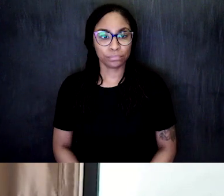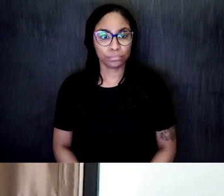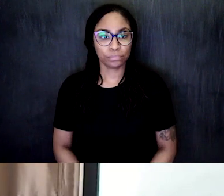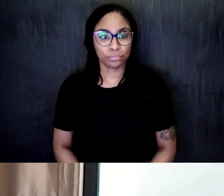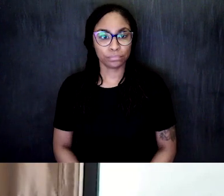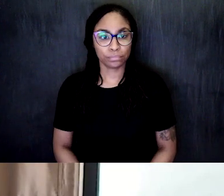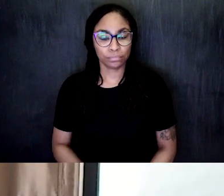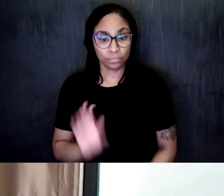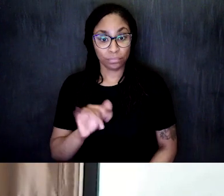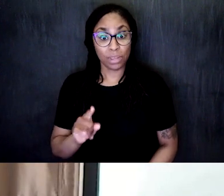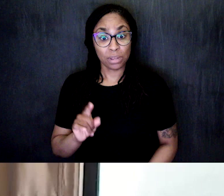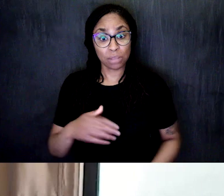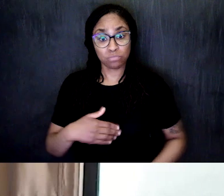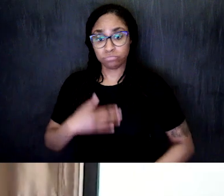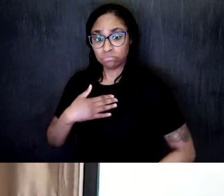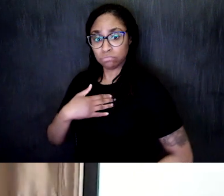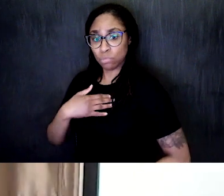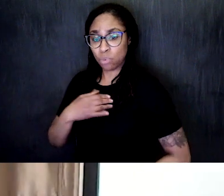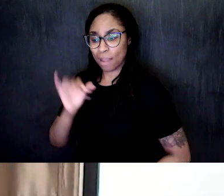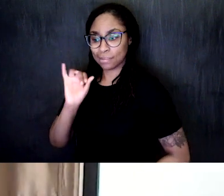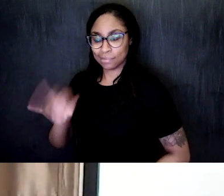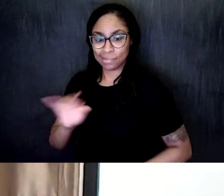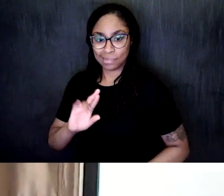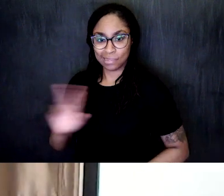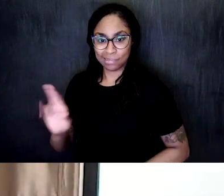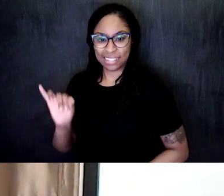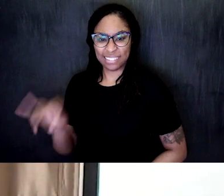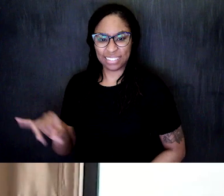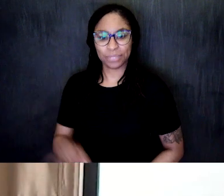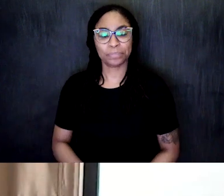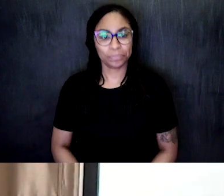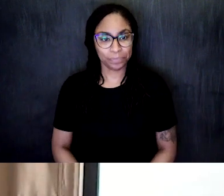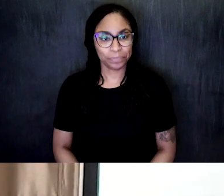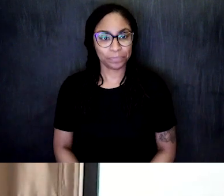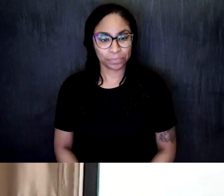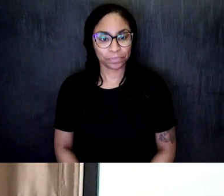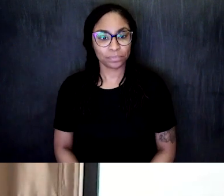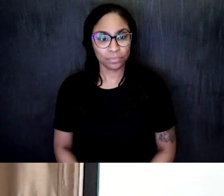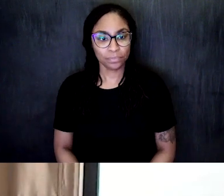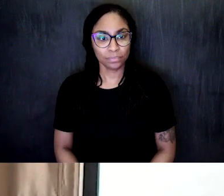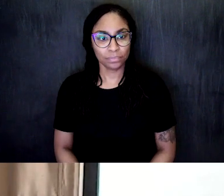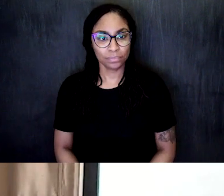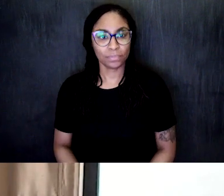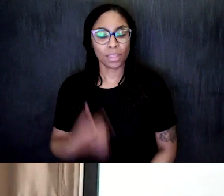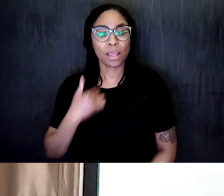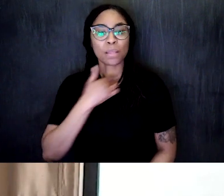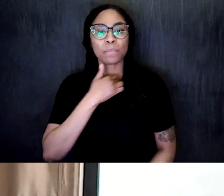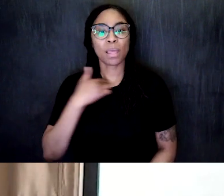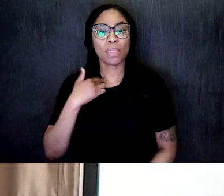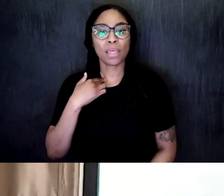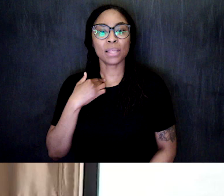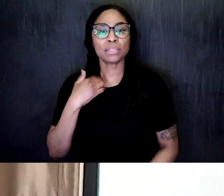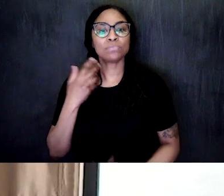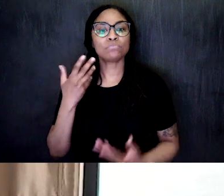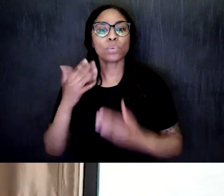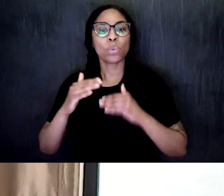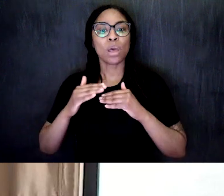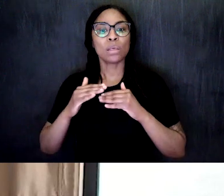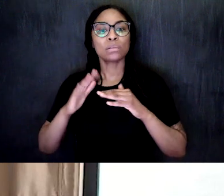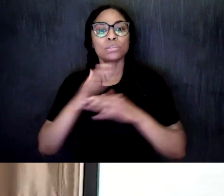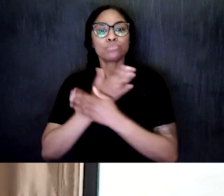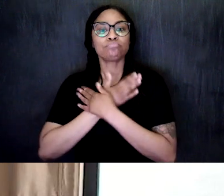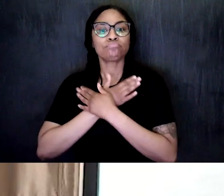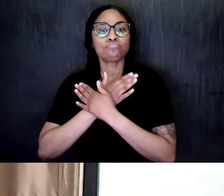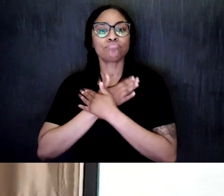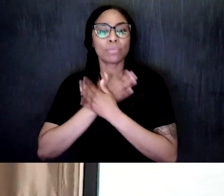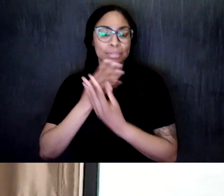We're going to stay over twisting to the right. Excuse me, but we're going to relax all of that. Just soften all